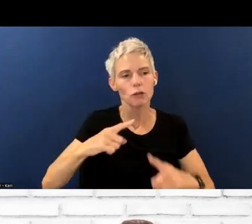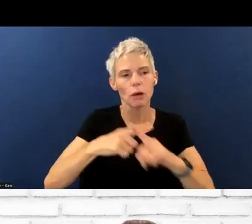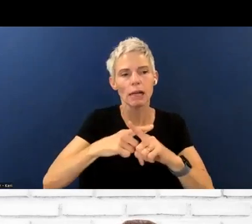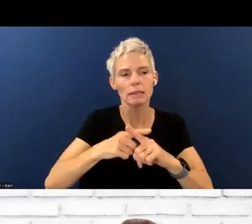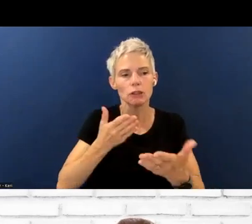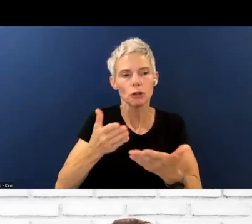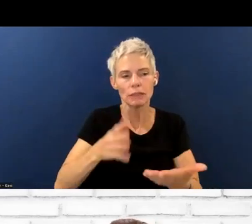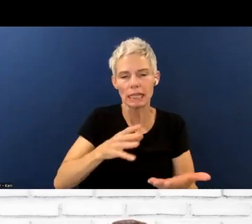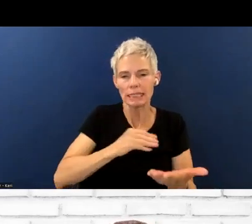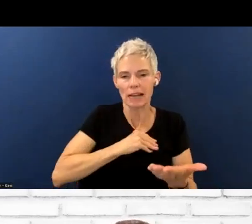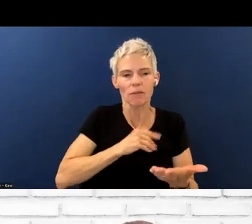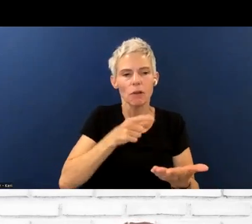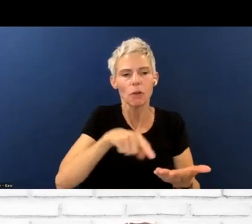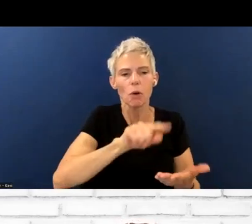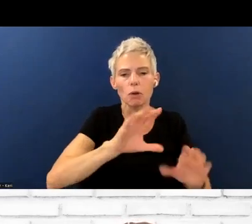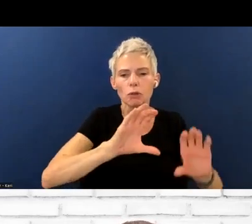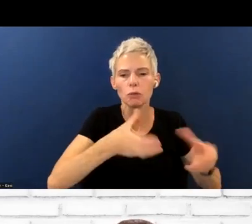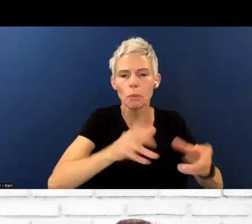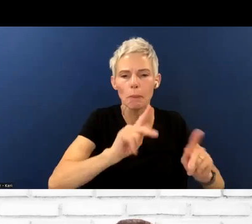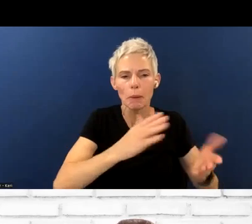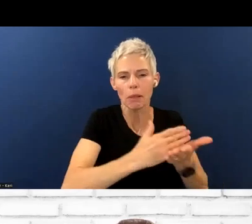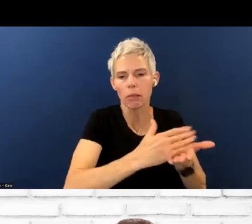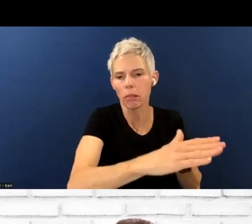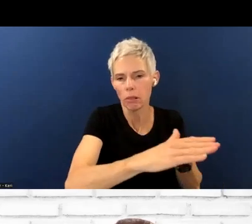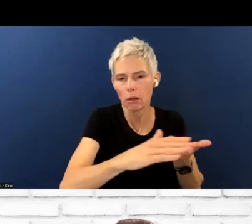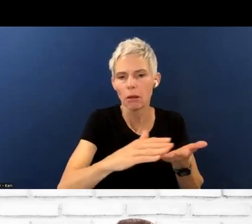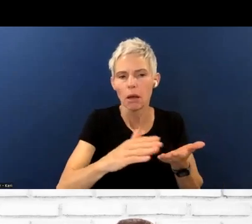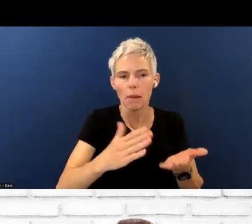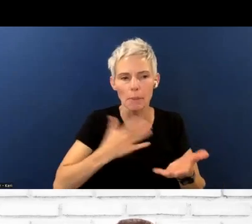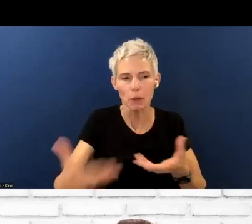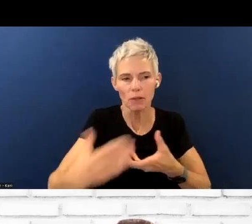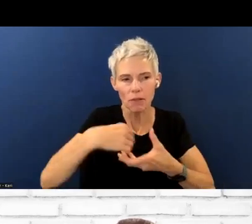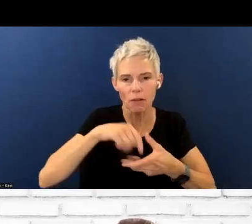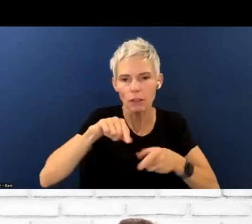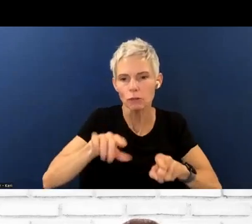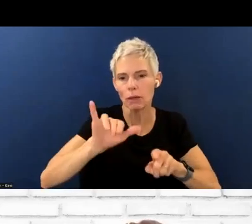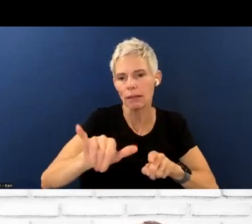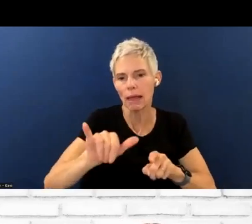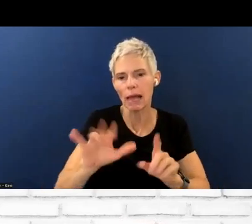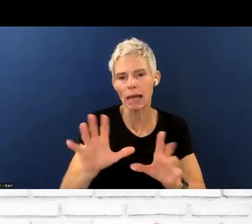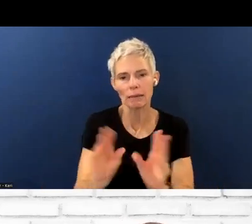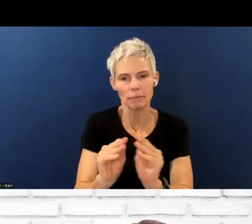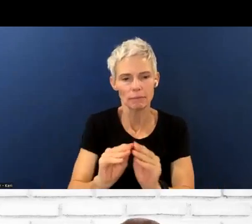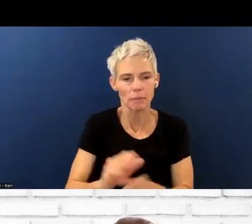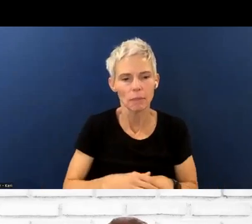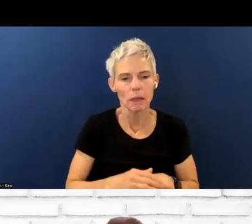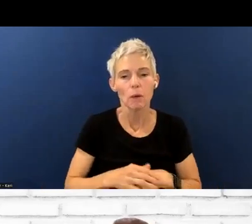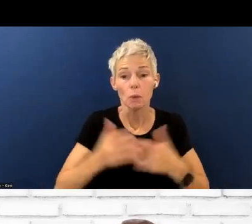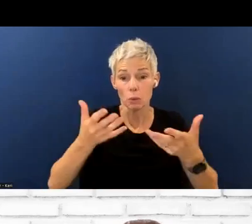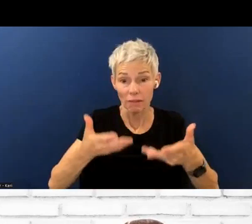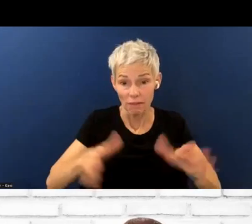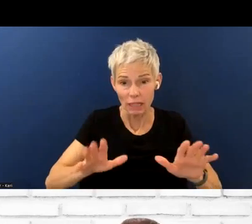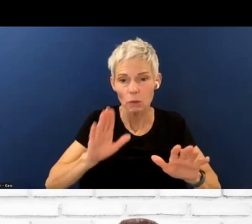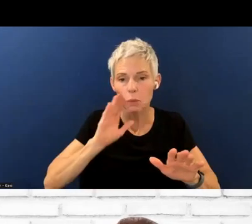marginalized populations. But happy to have you guys on board during that time. And just afterwards, we will